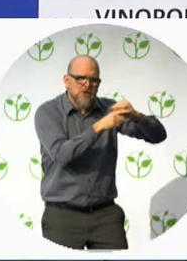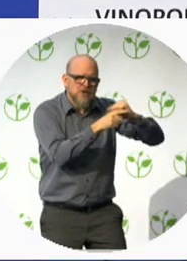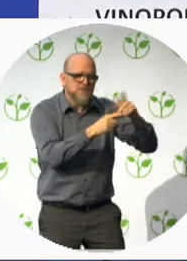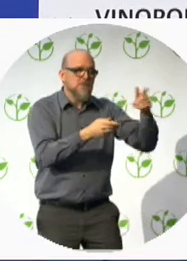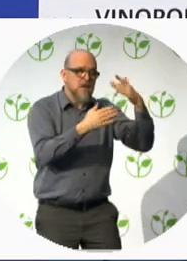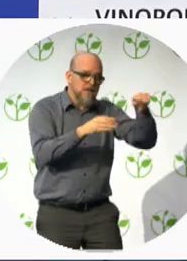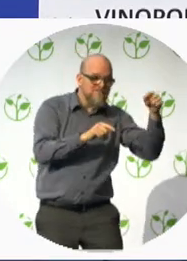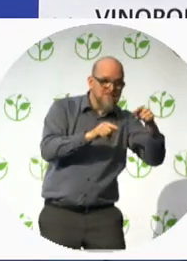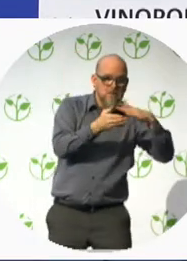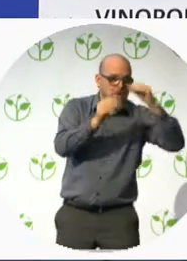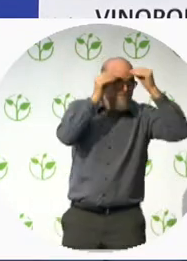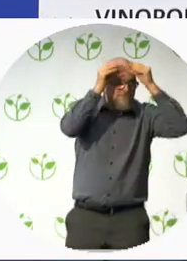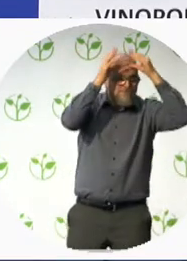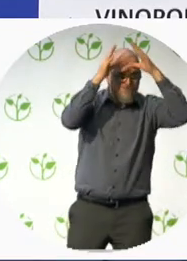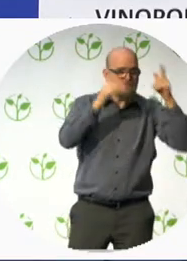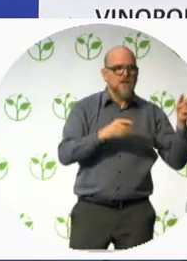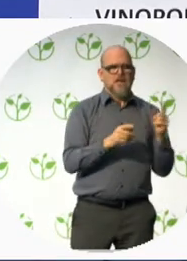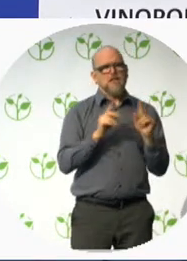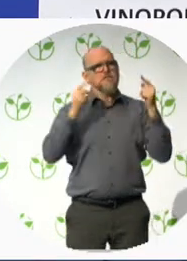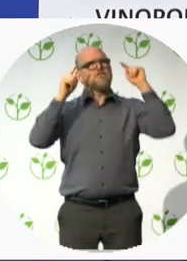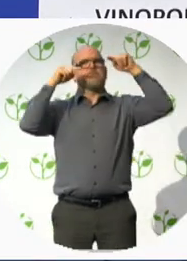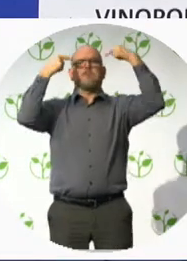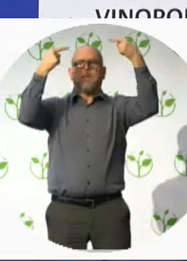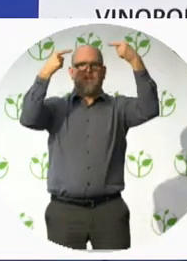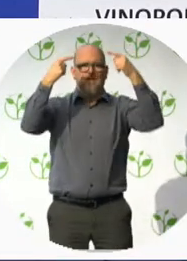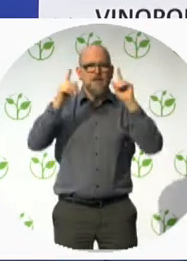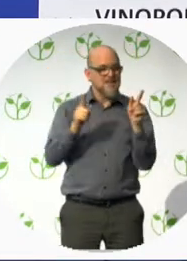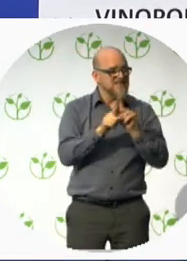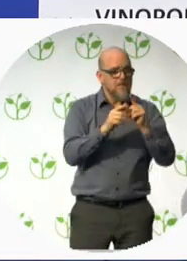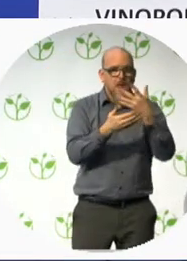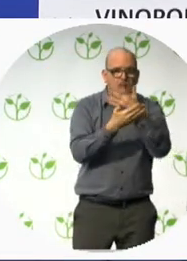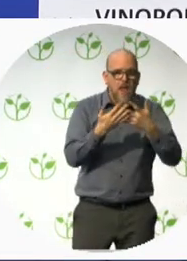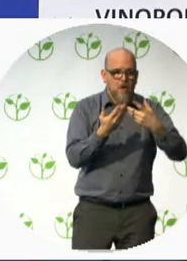training on the children and on the teachers.